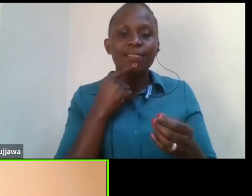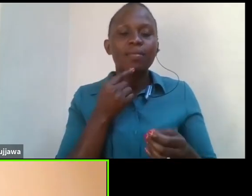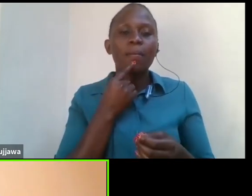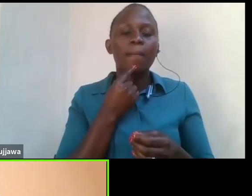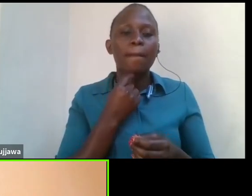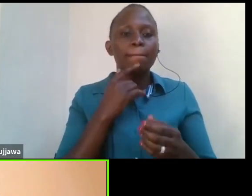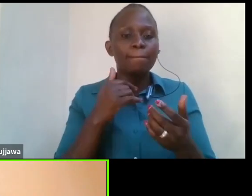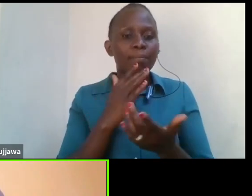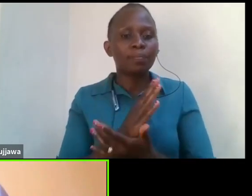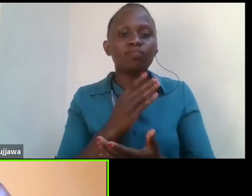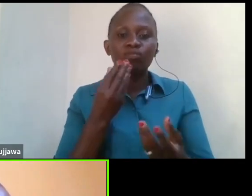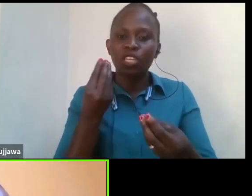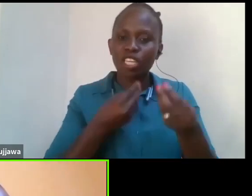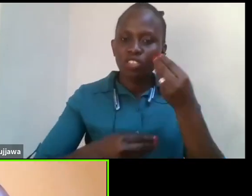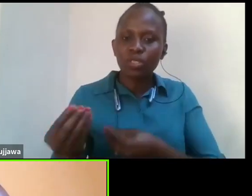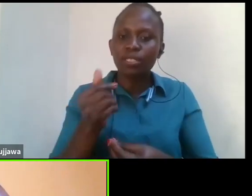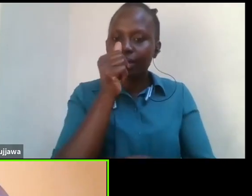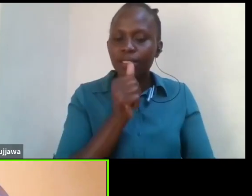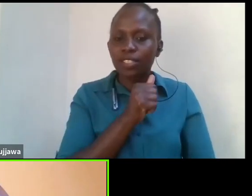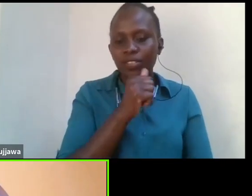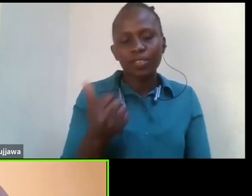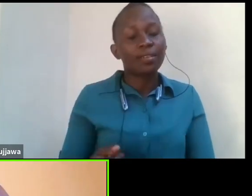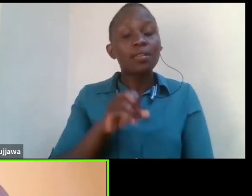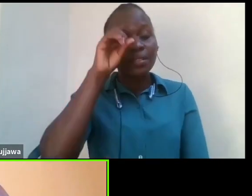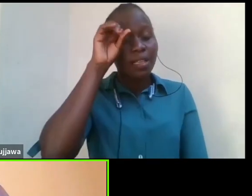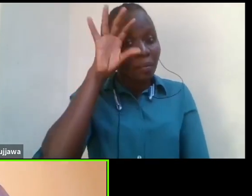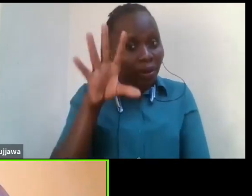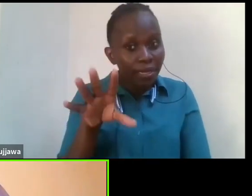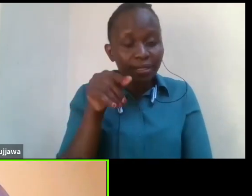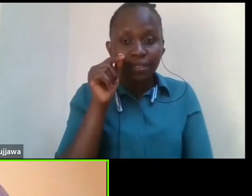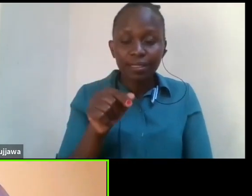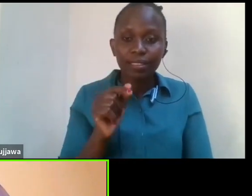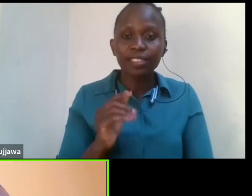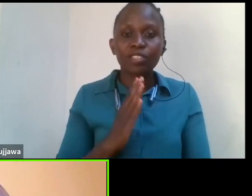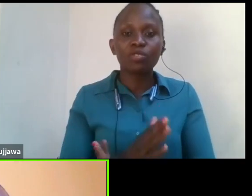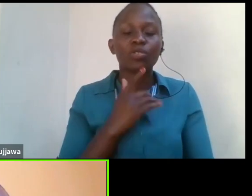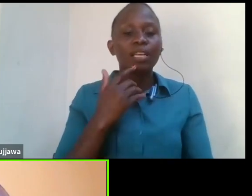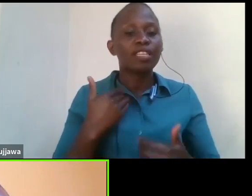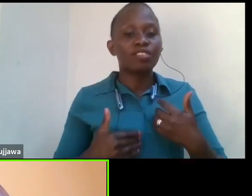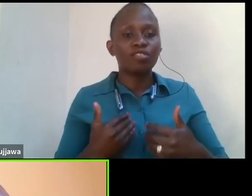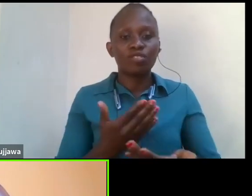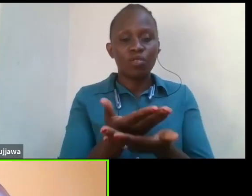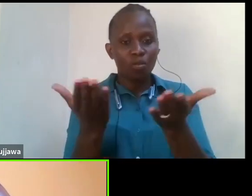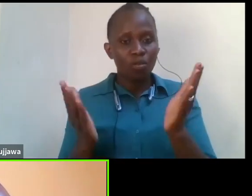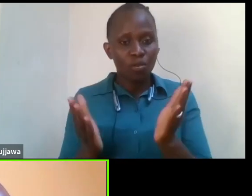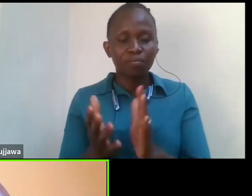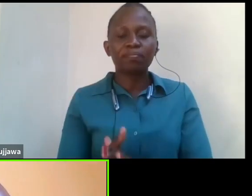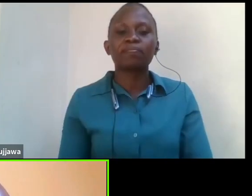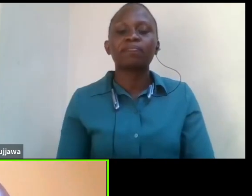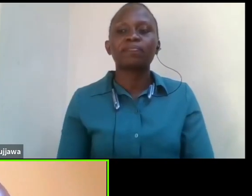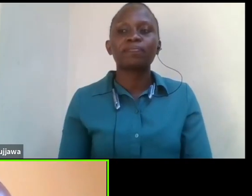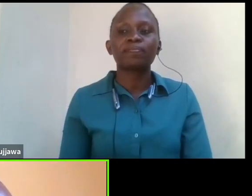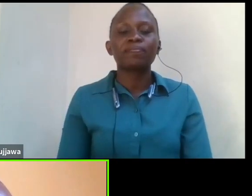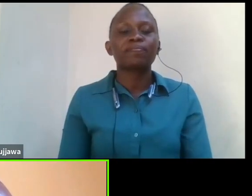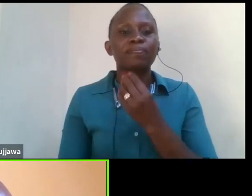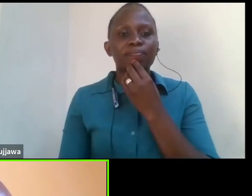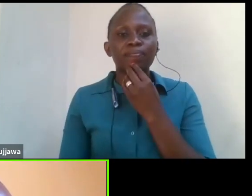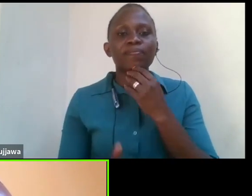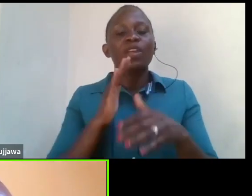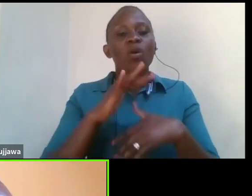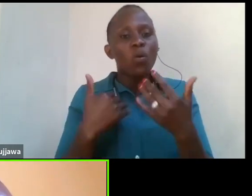it's still a trade secret. And something surprising, by the way, this could actually interest all of you, that all the